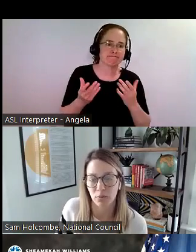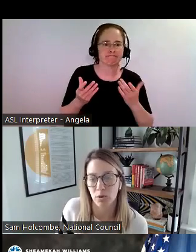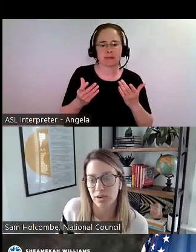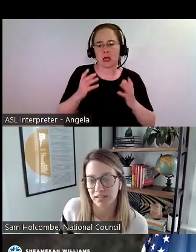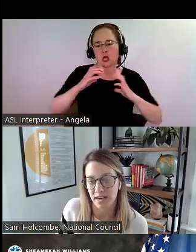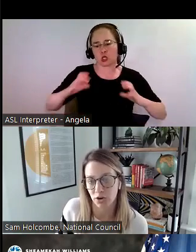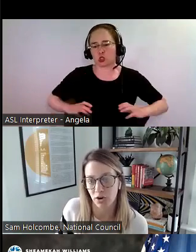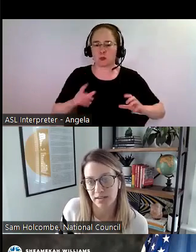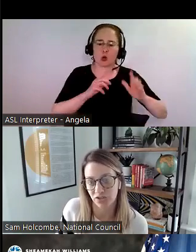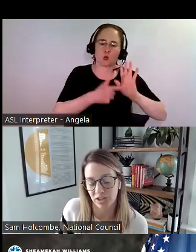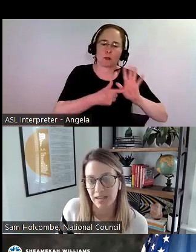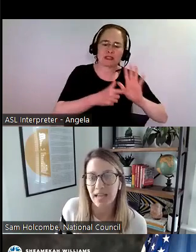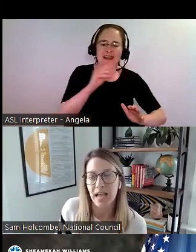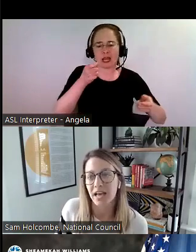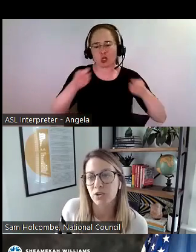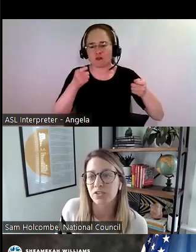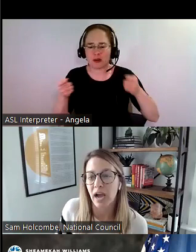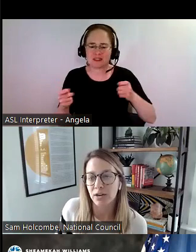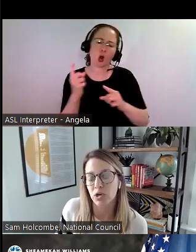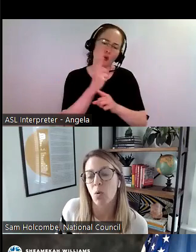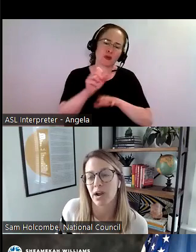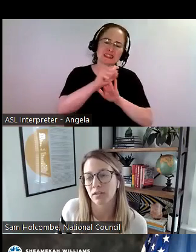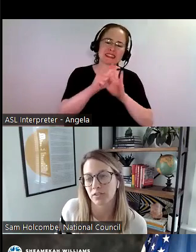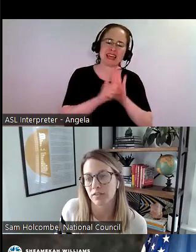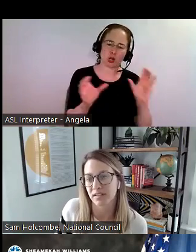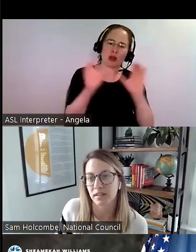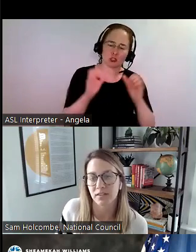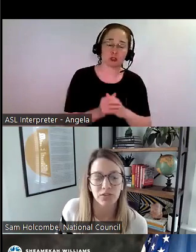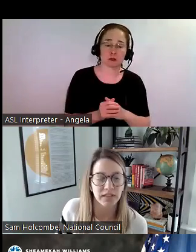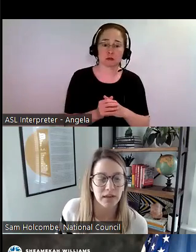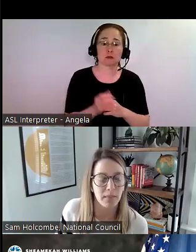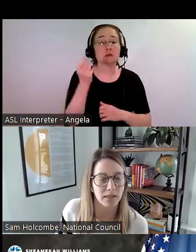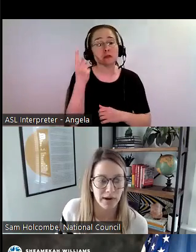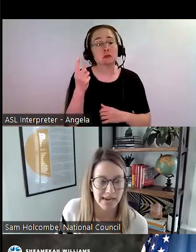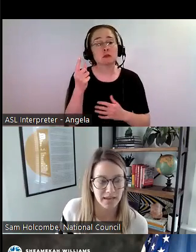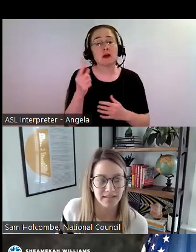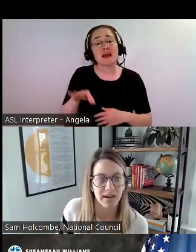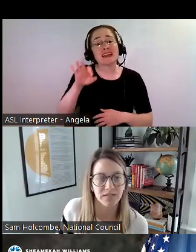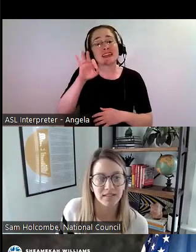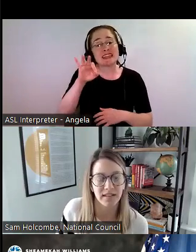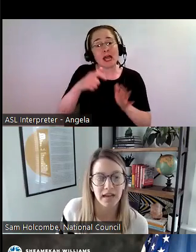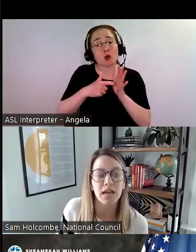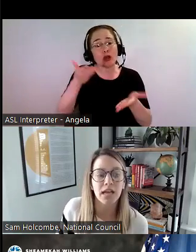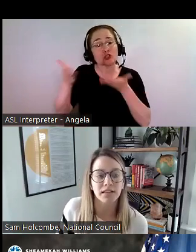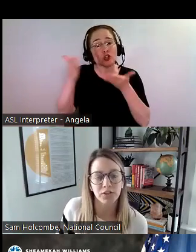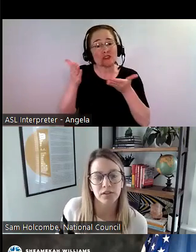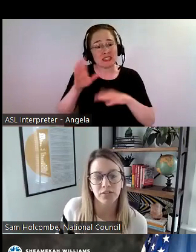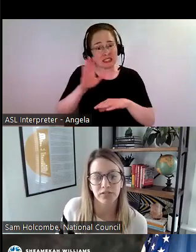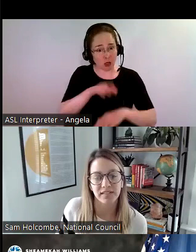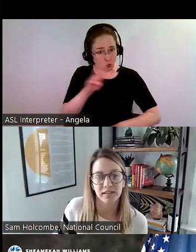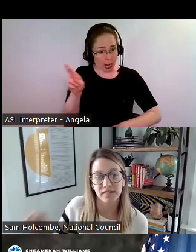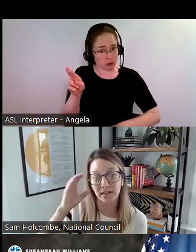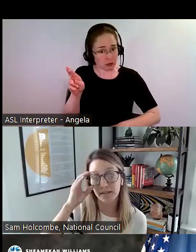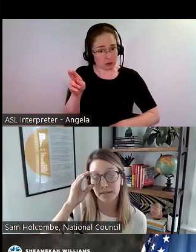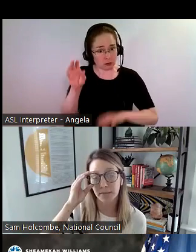governments and appropriate state accreditation. And those 9 required services, you see them on the right-hand side of this slide. These